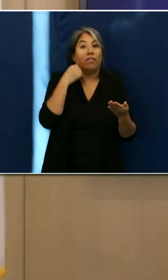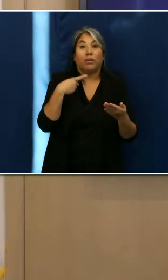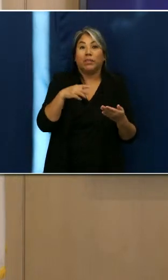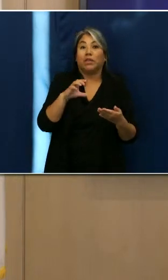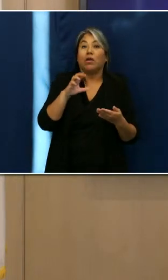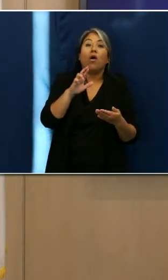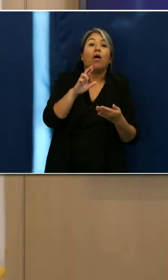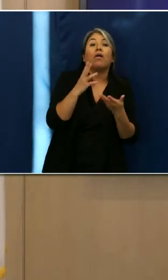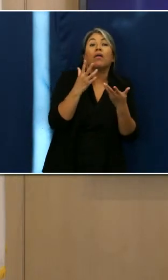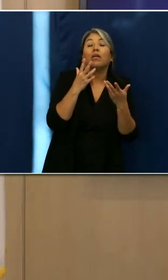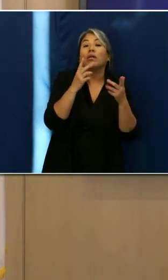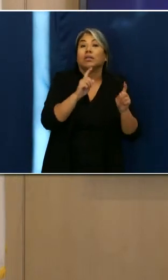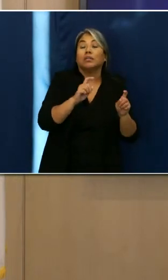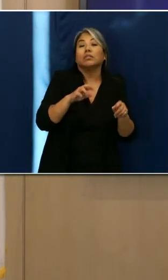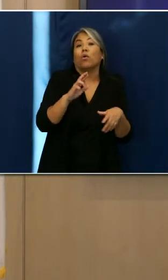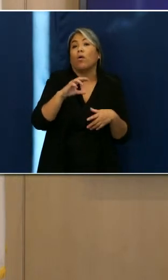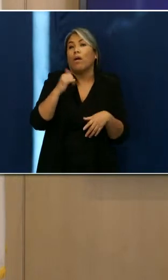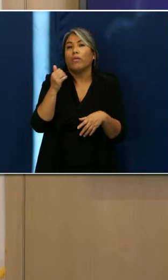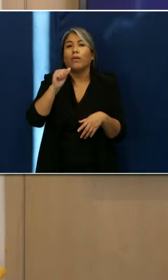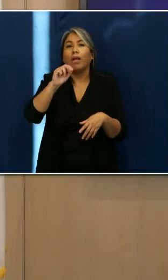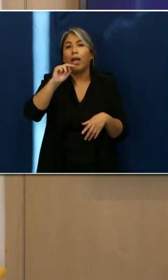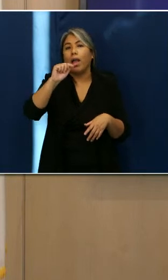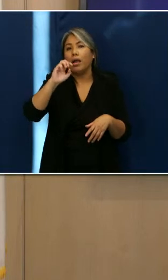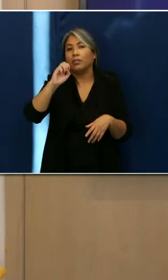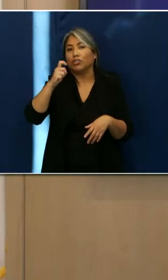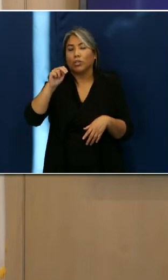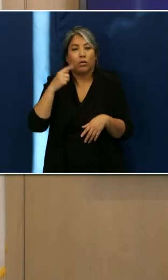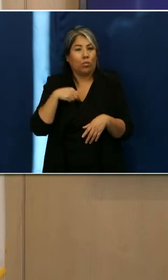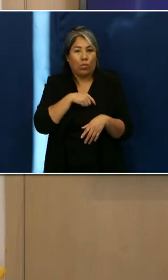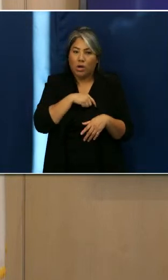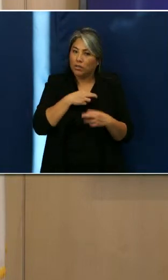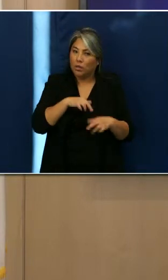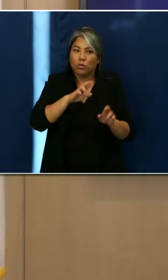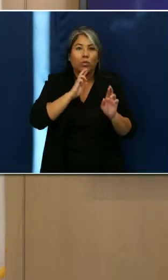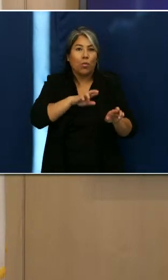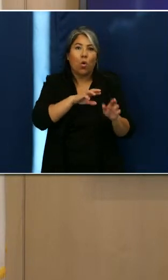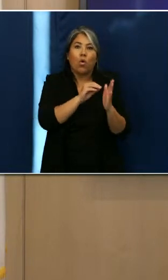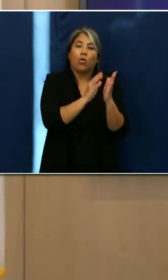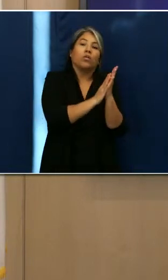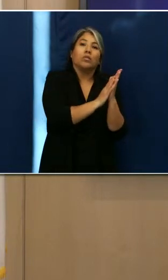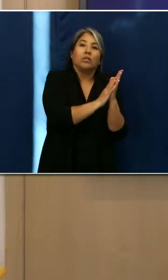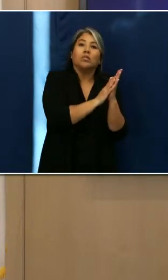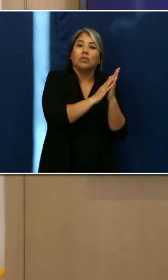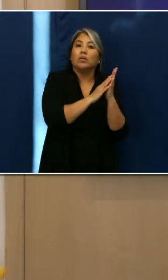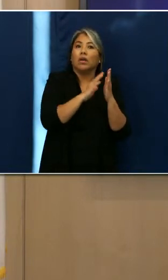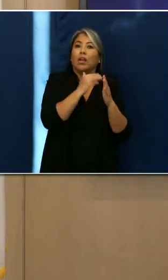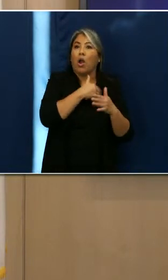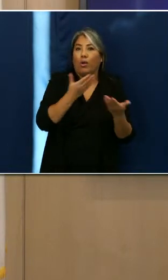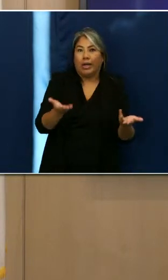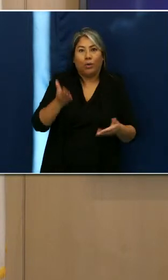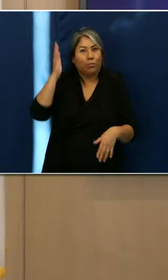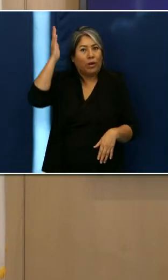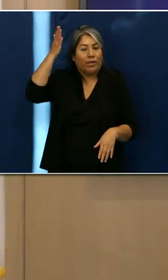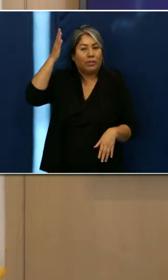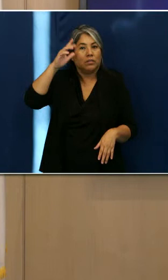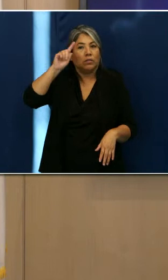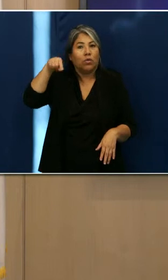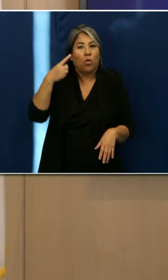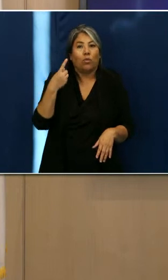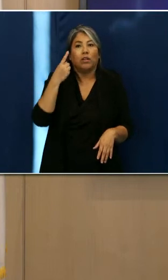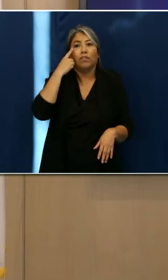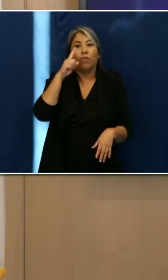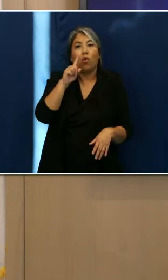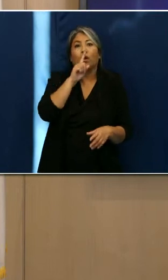or it's an antigen-based test. We report in our briefings here only on